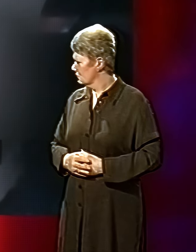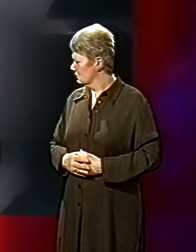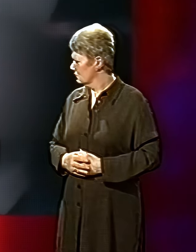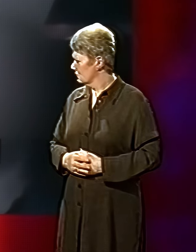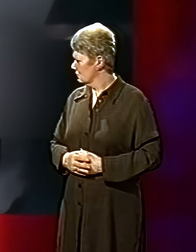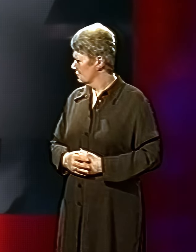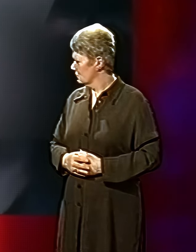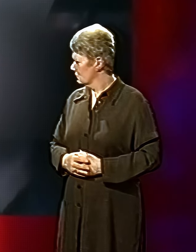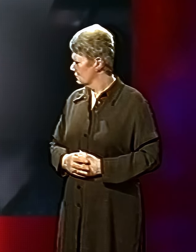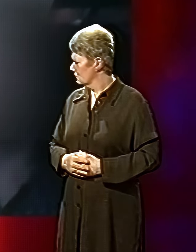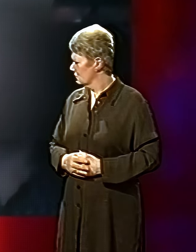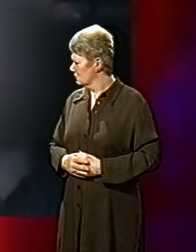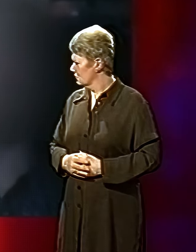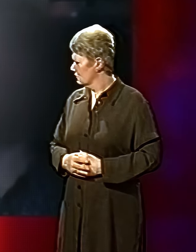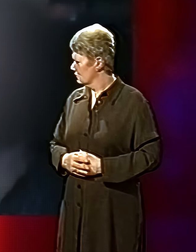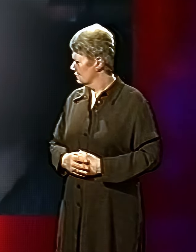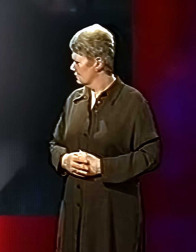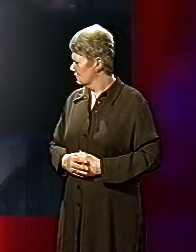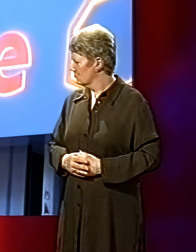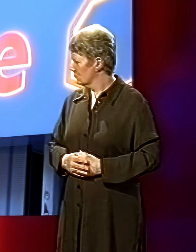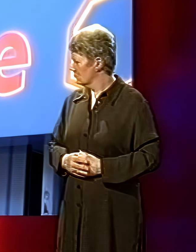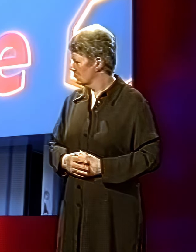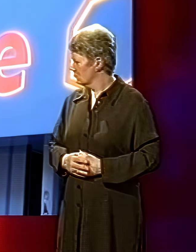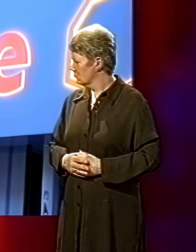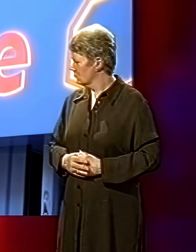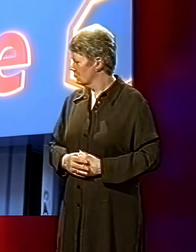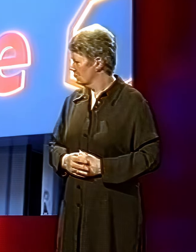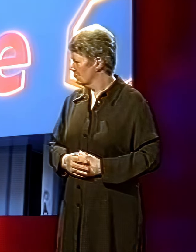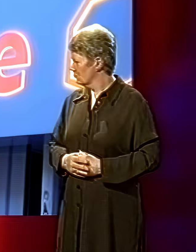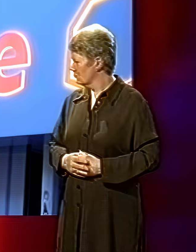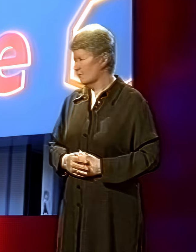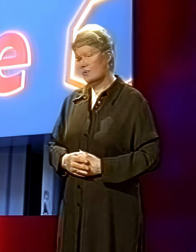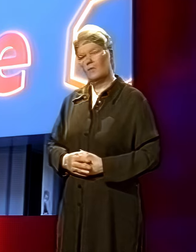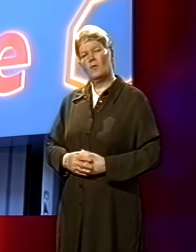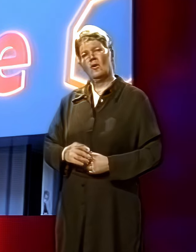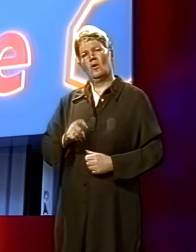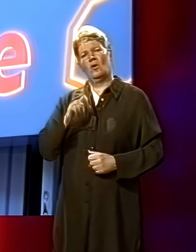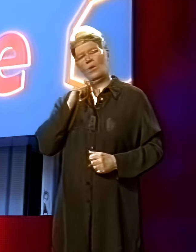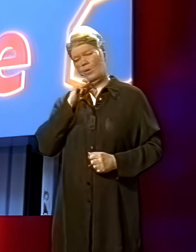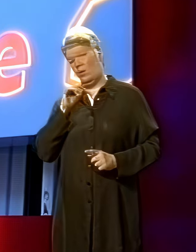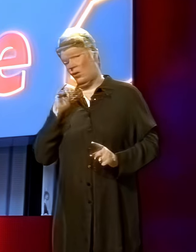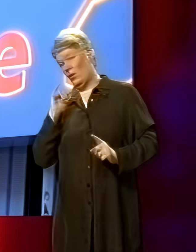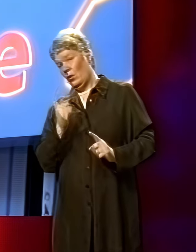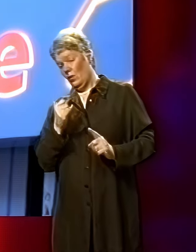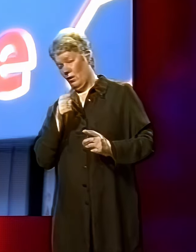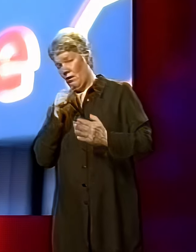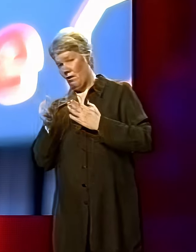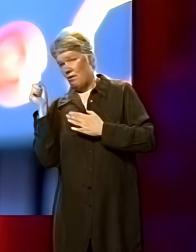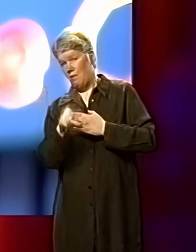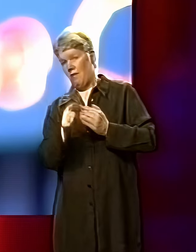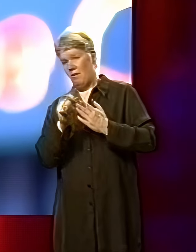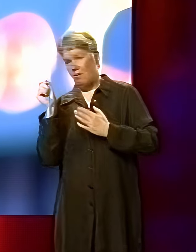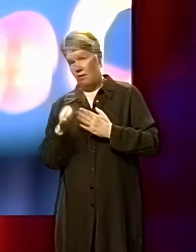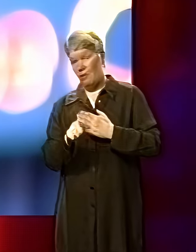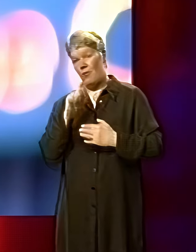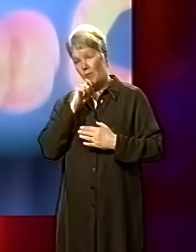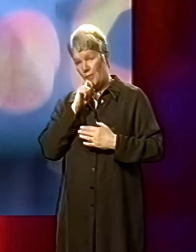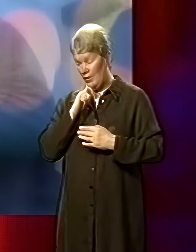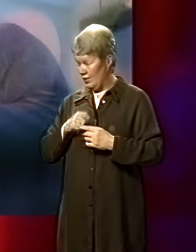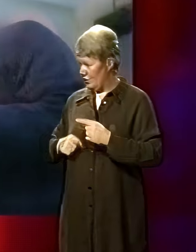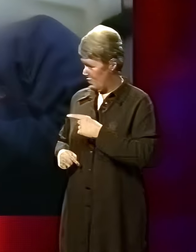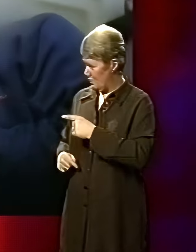you up, yes, and we letter you, and we do, you know, so. And the man who'll be doing the phone battering and lettering is this man.